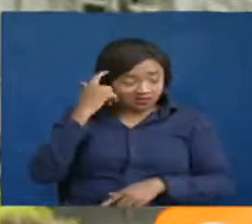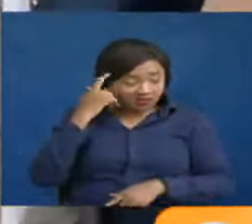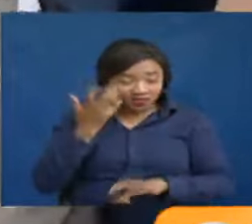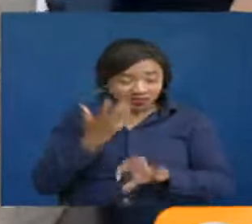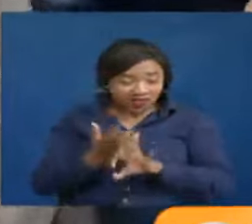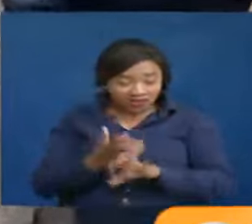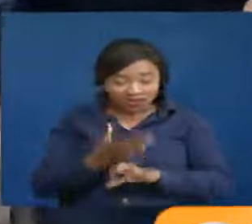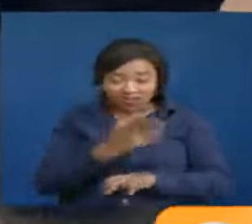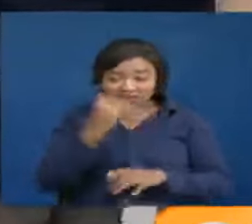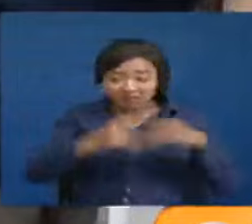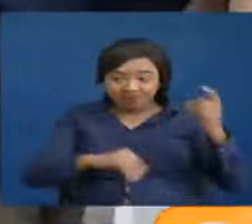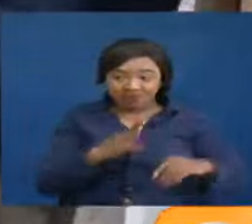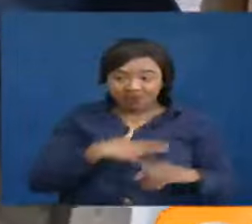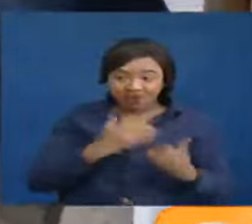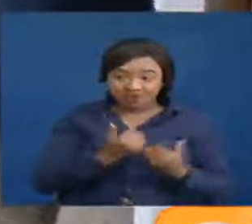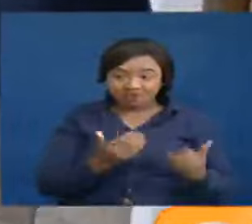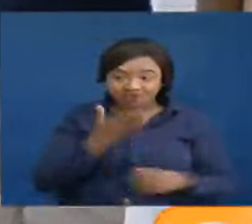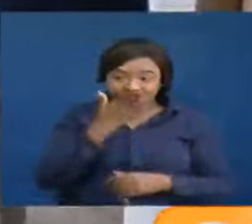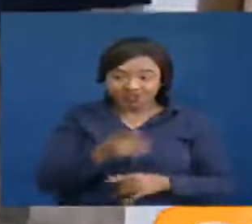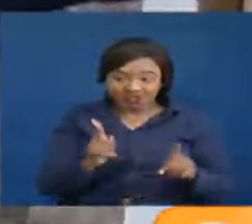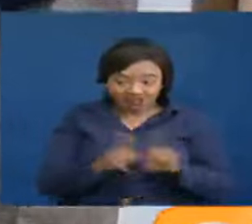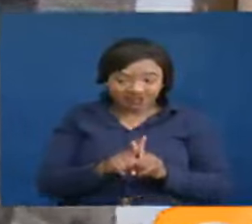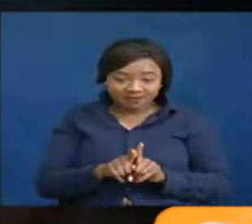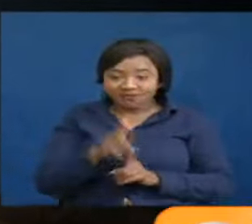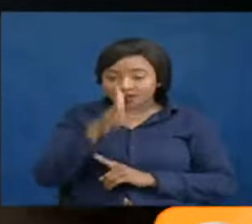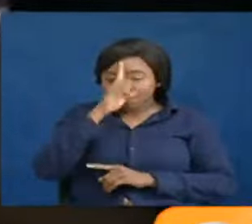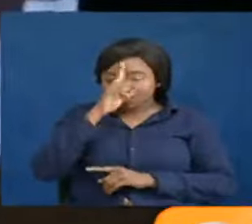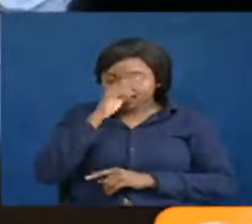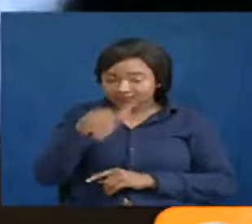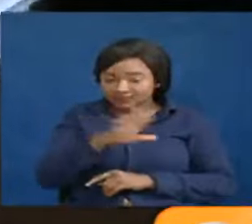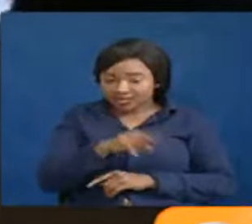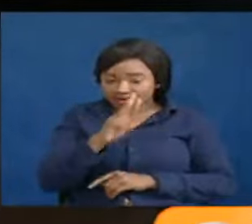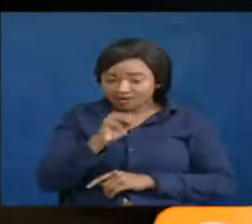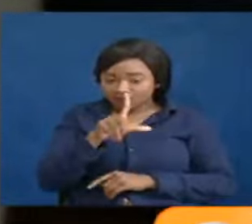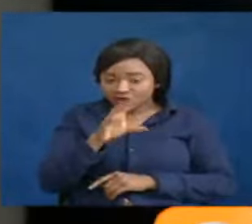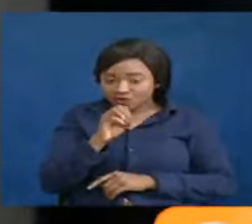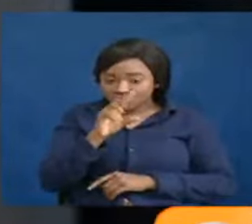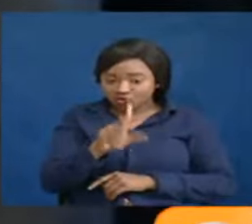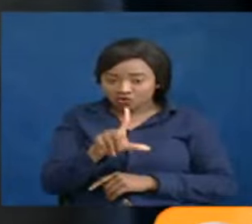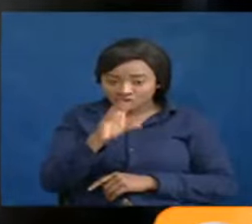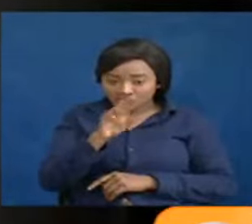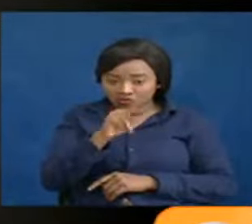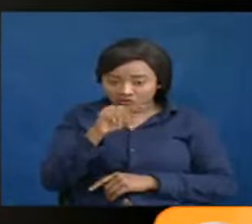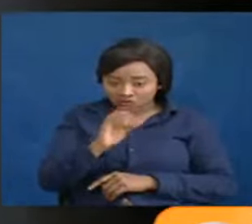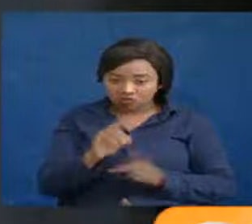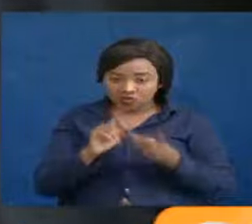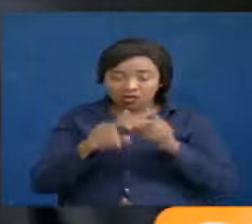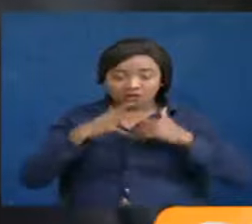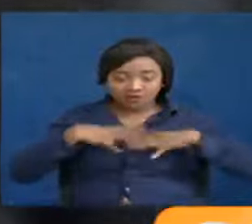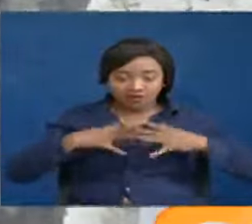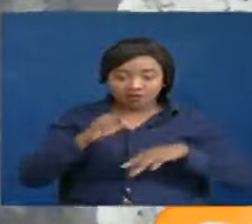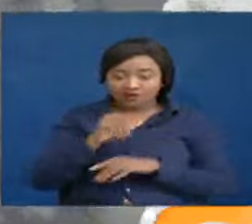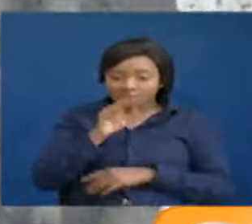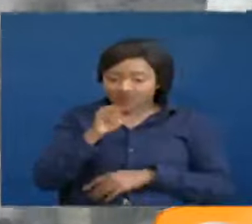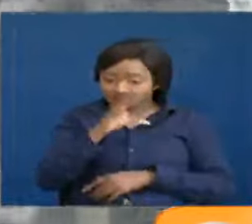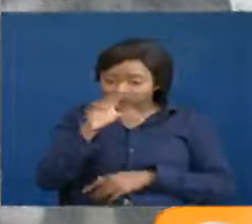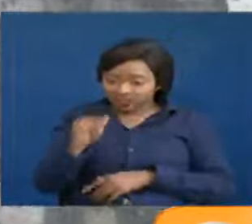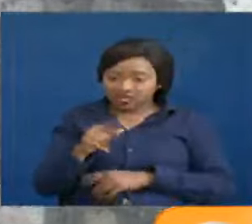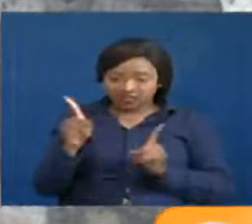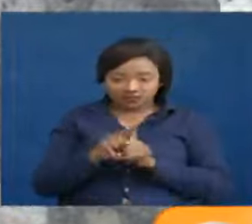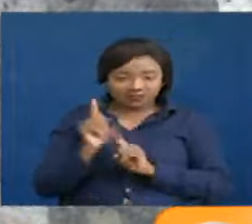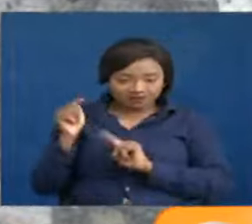anguka. Detectives from Lolongo Police Station, together with officers from the National Constructions Authority, were at